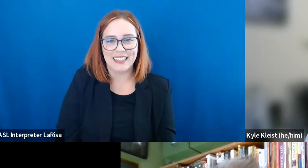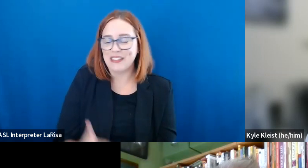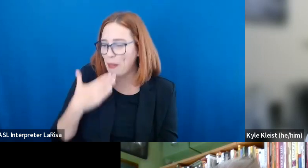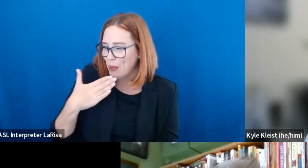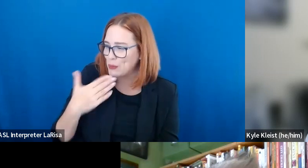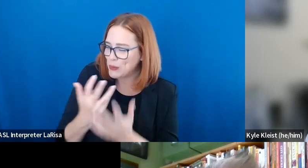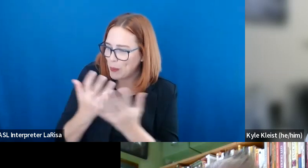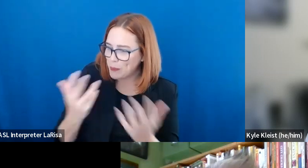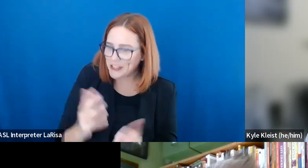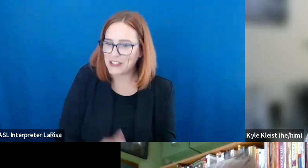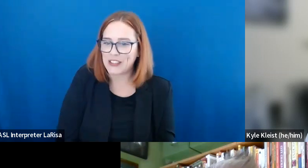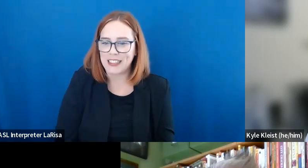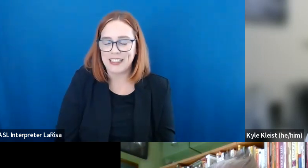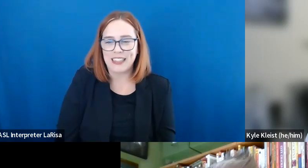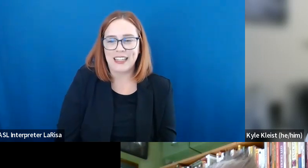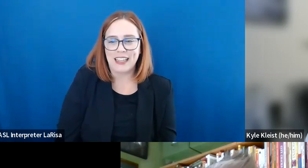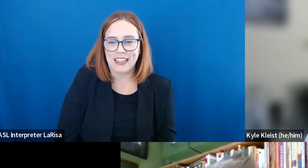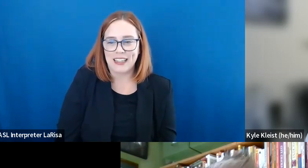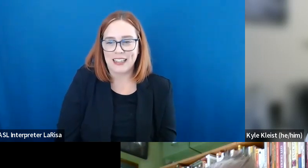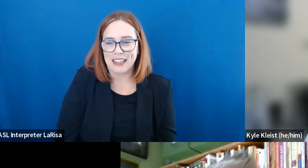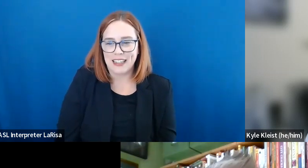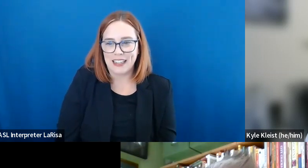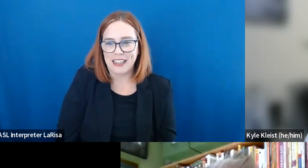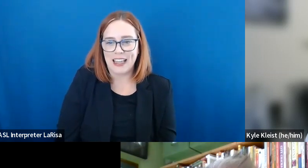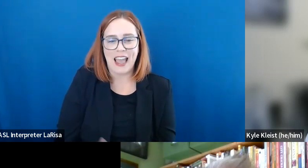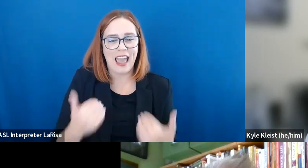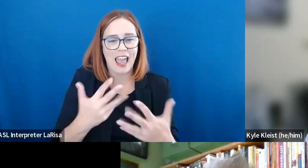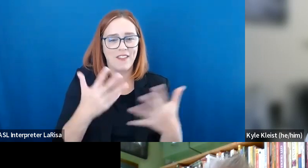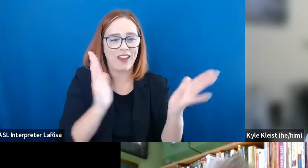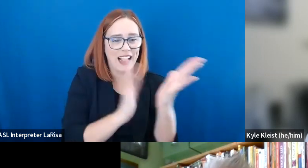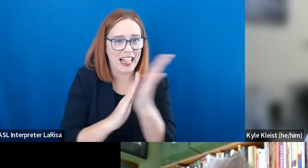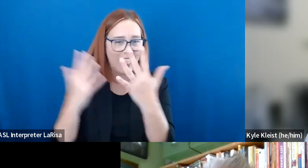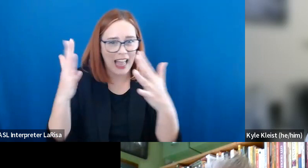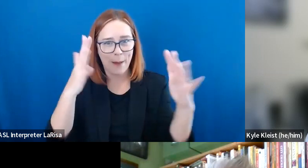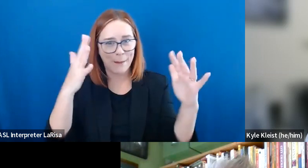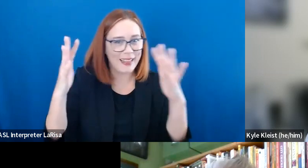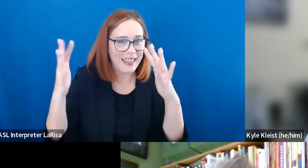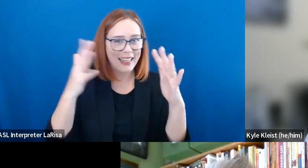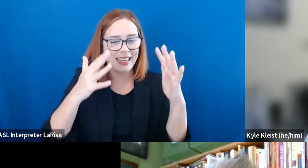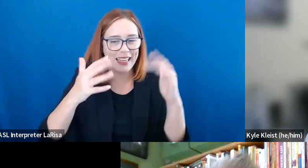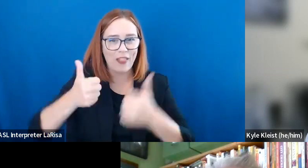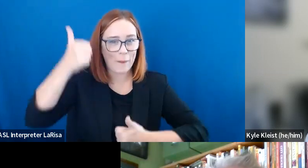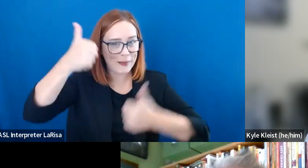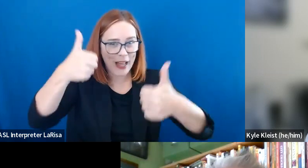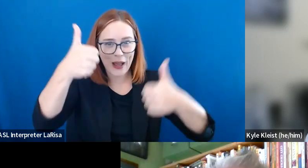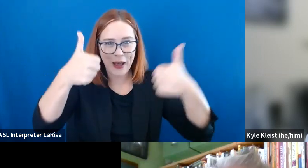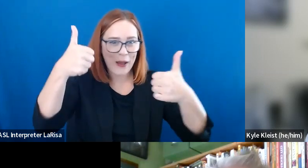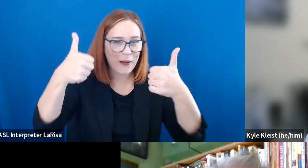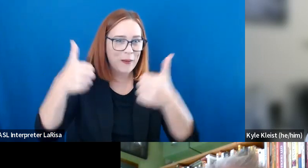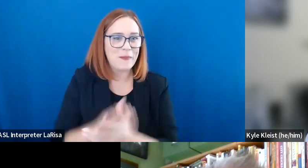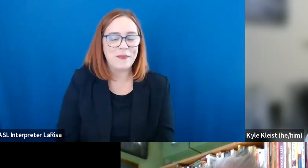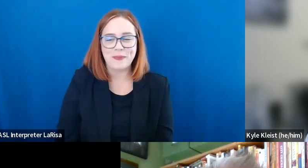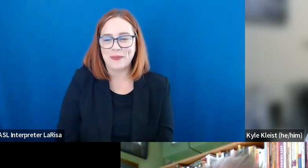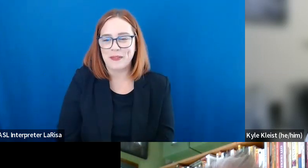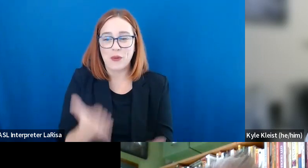much. We're just getting lots of clapping emojis and thumbs up and cheering emojis. Well, isn't that So nice? thank